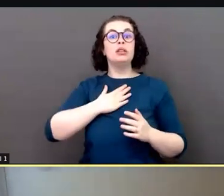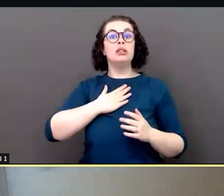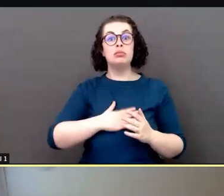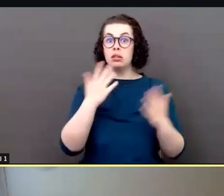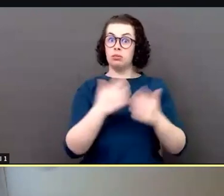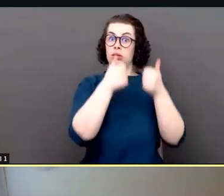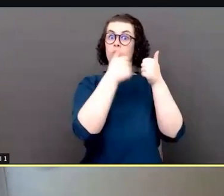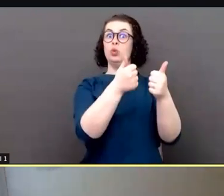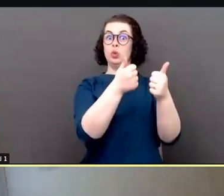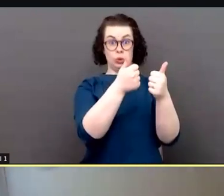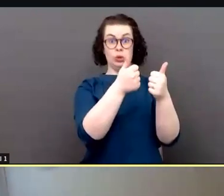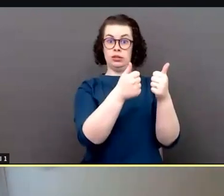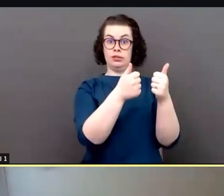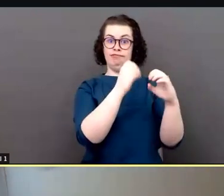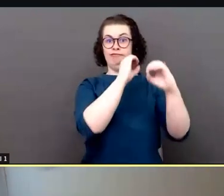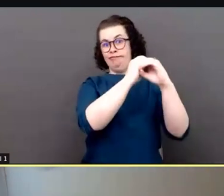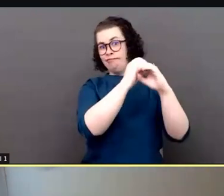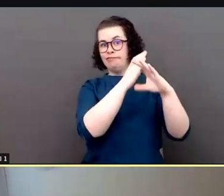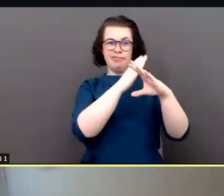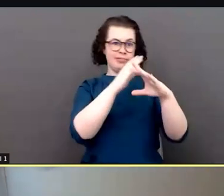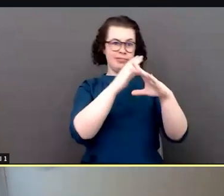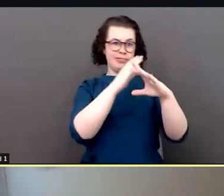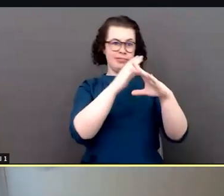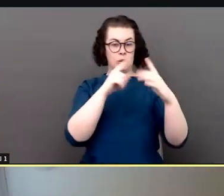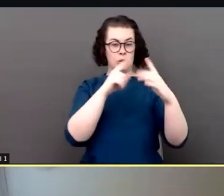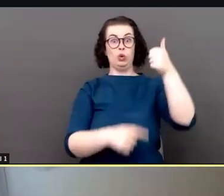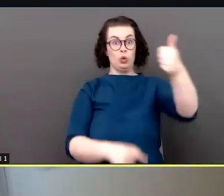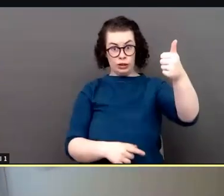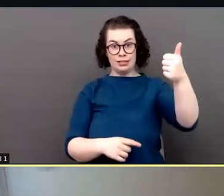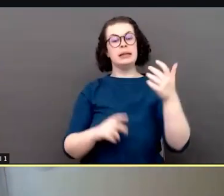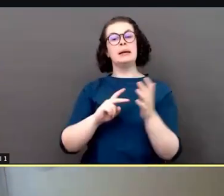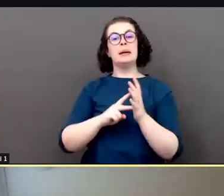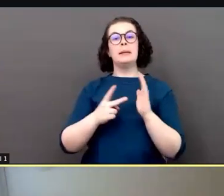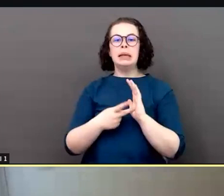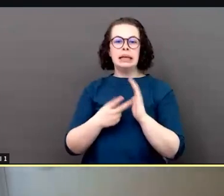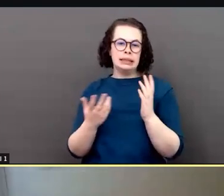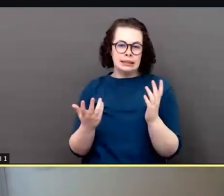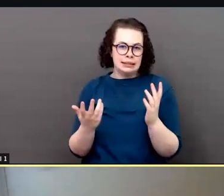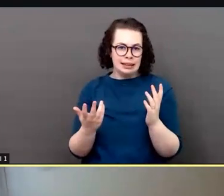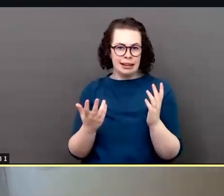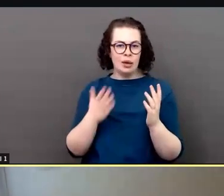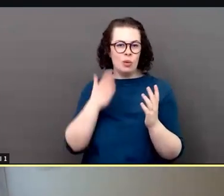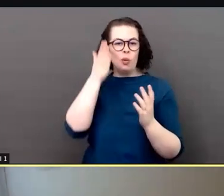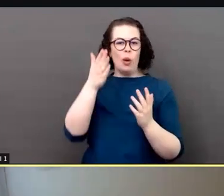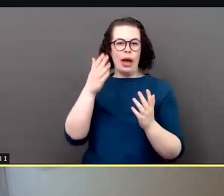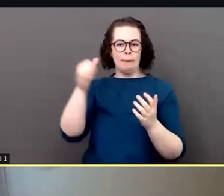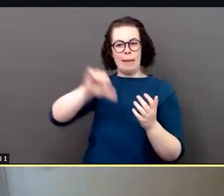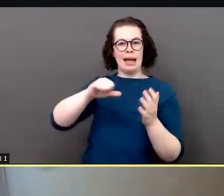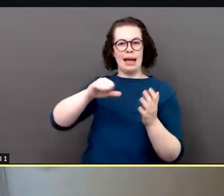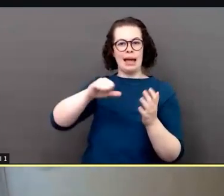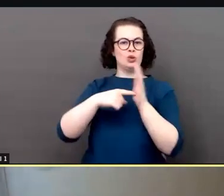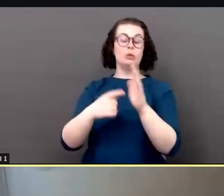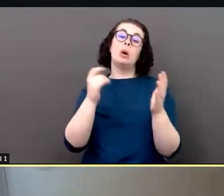for instance, in legislation, tell people you are not allowed to kill your neighbor, well, there will be persons doing it,